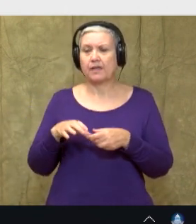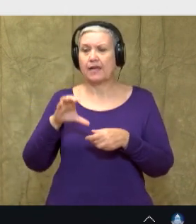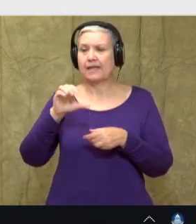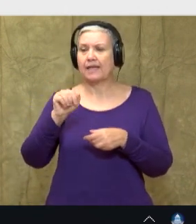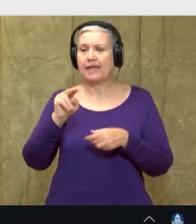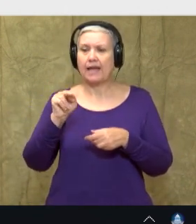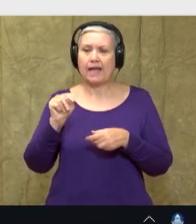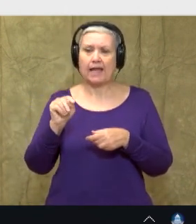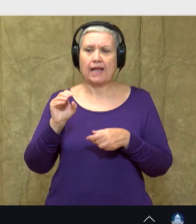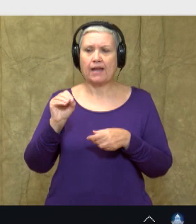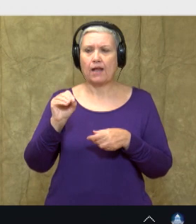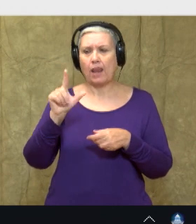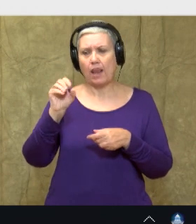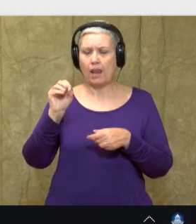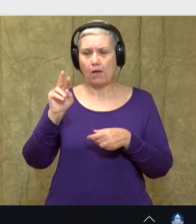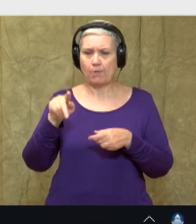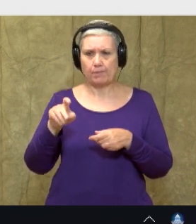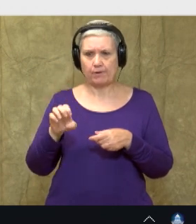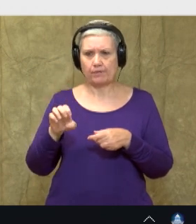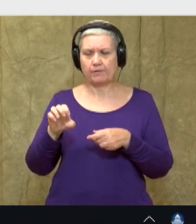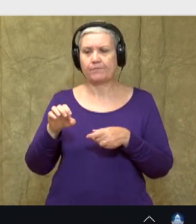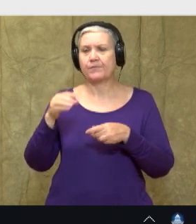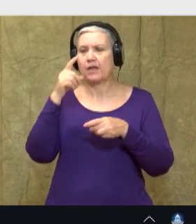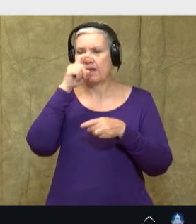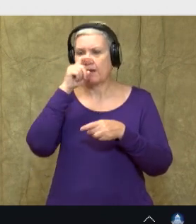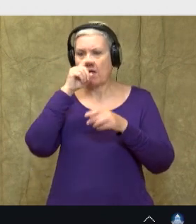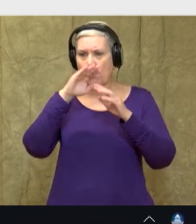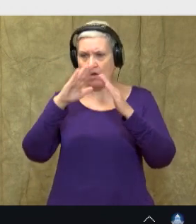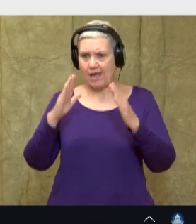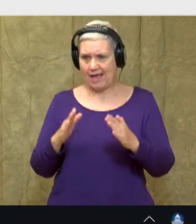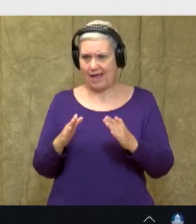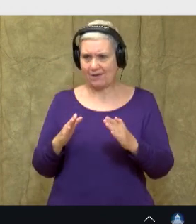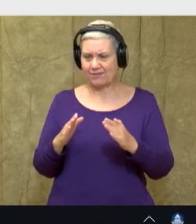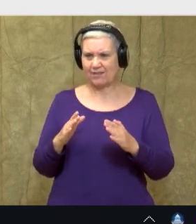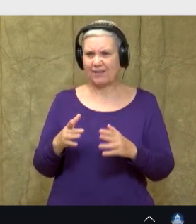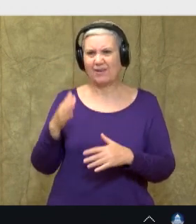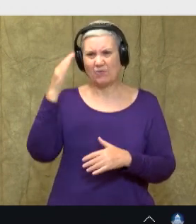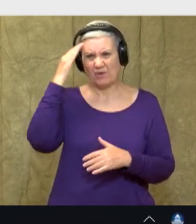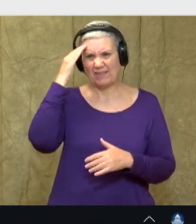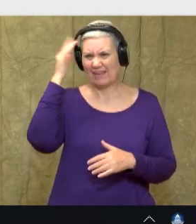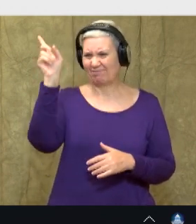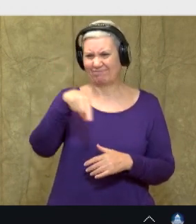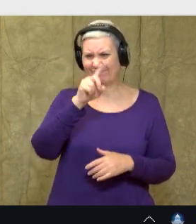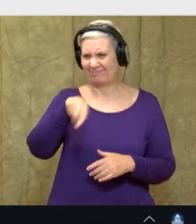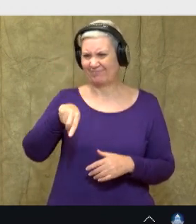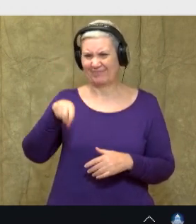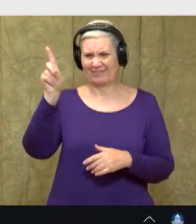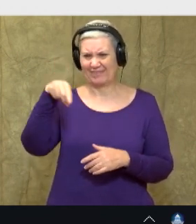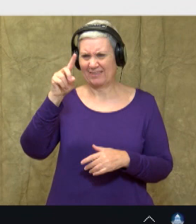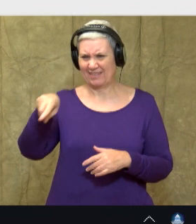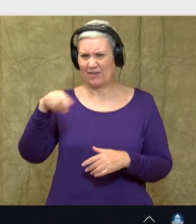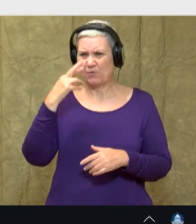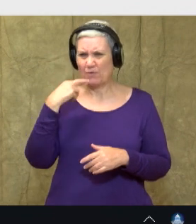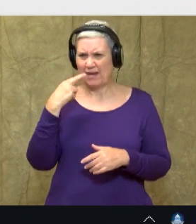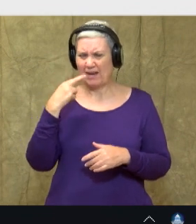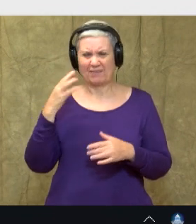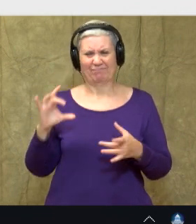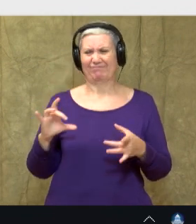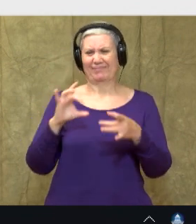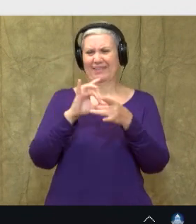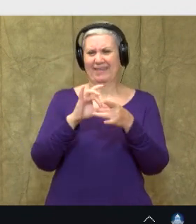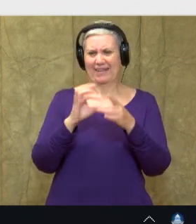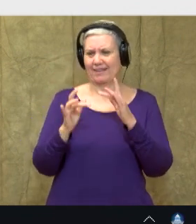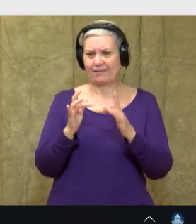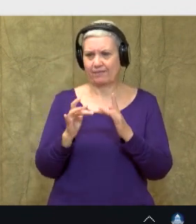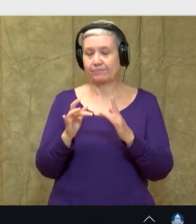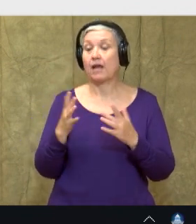crayons, a ball, and a dollhouse. Those things we will put a red X on because they will probably never be connected to the internet. But things like our